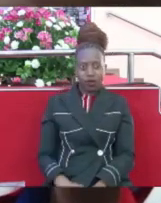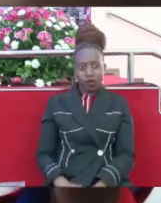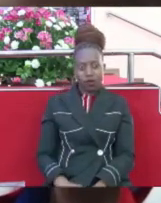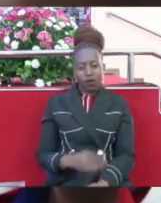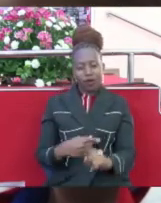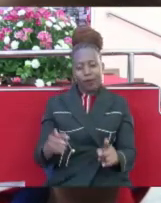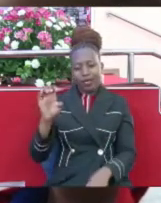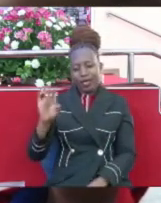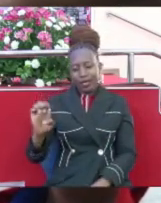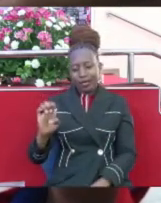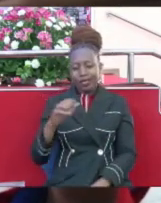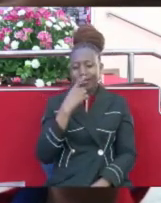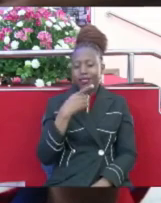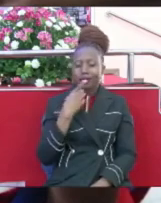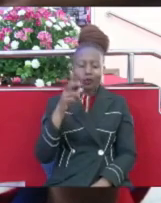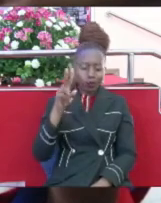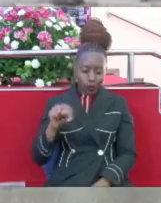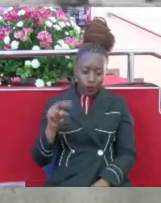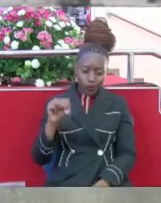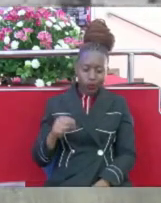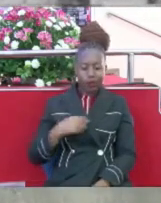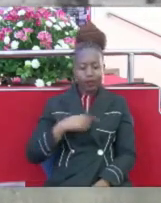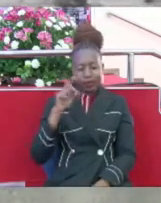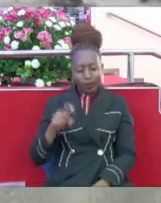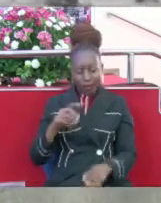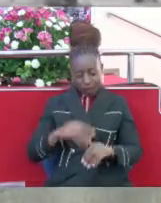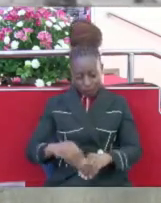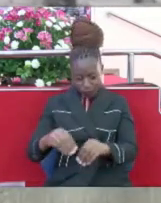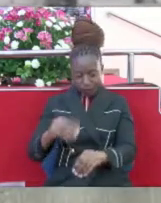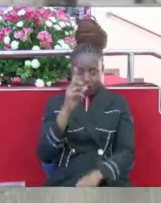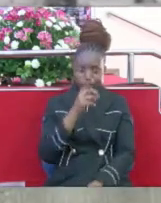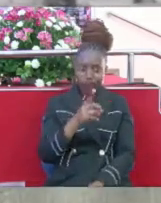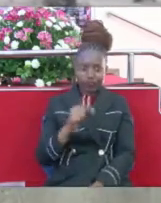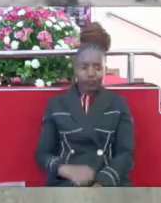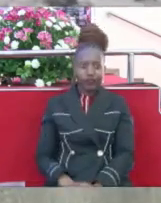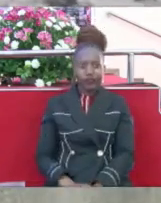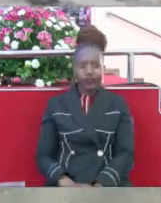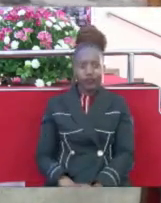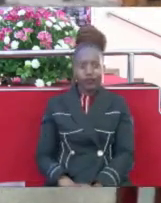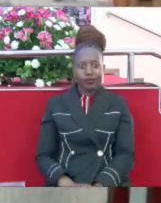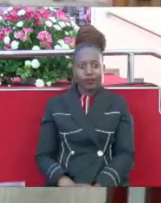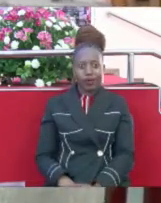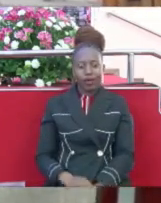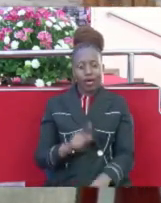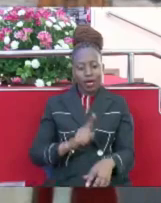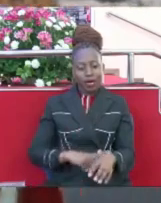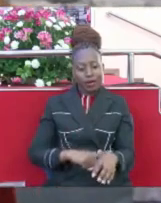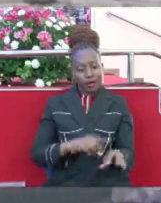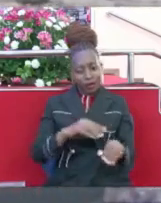I am going together with you. And right there at Bethel, they again find the sons of the